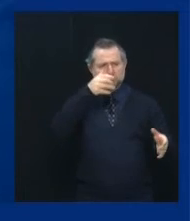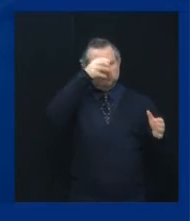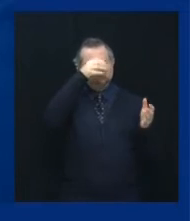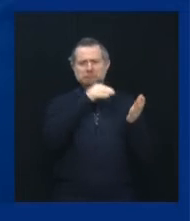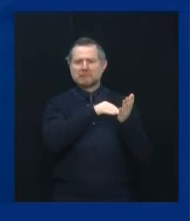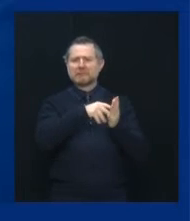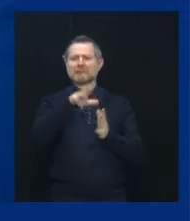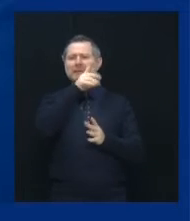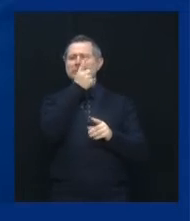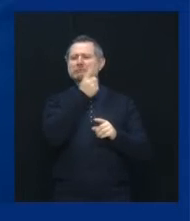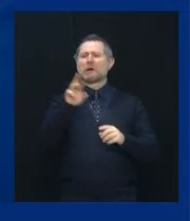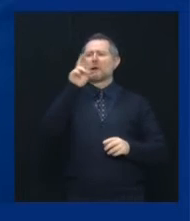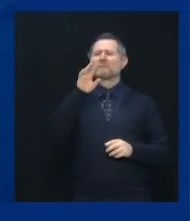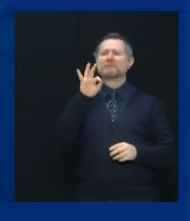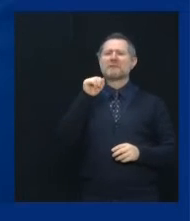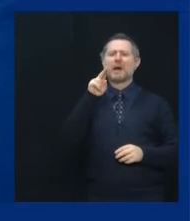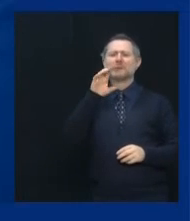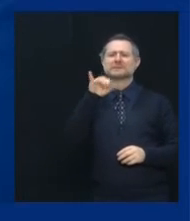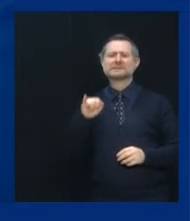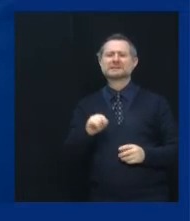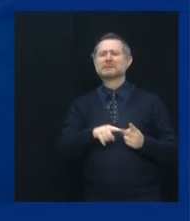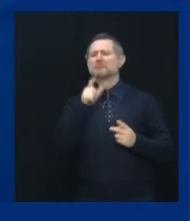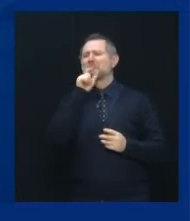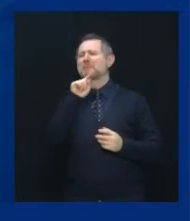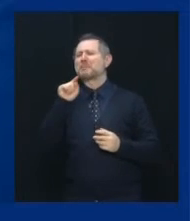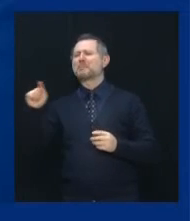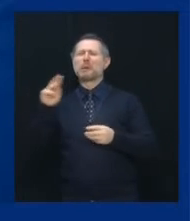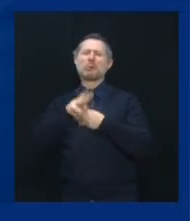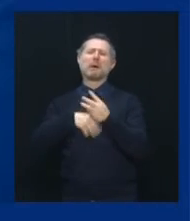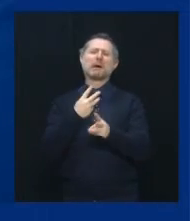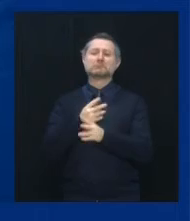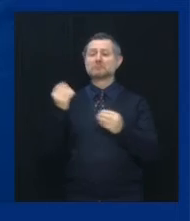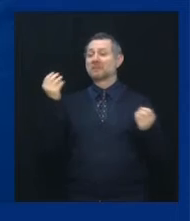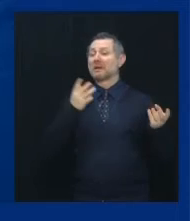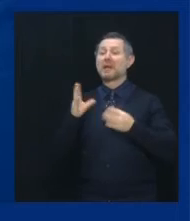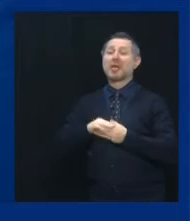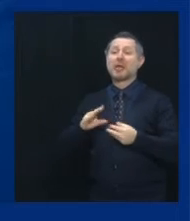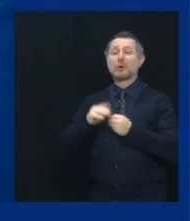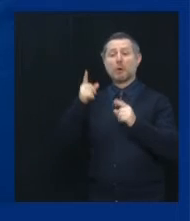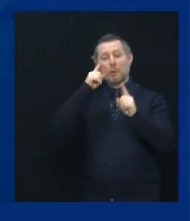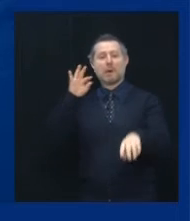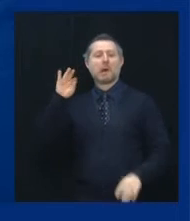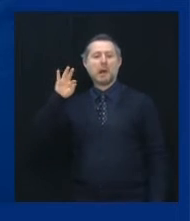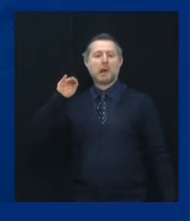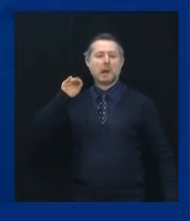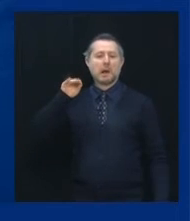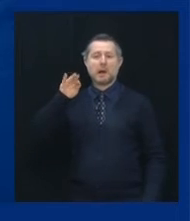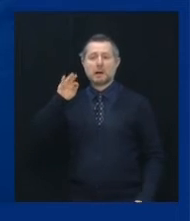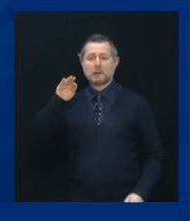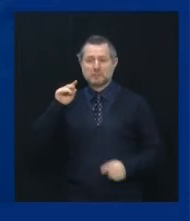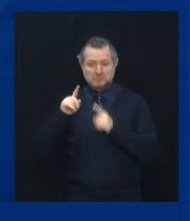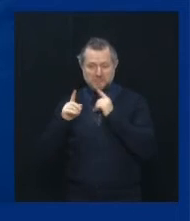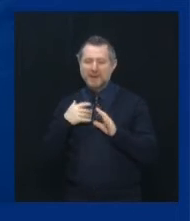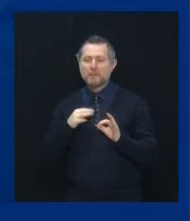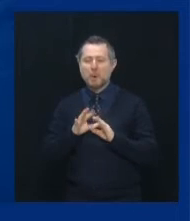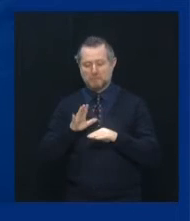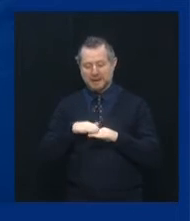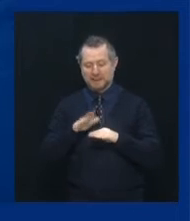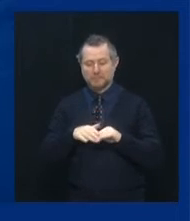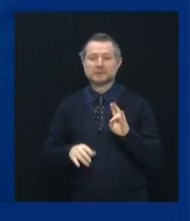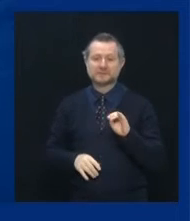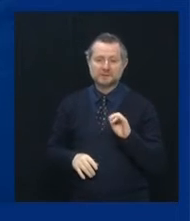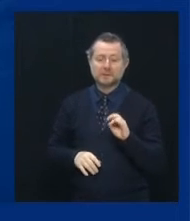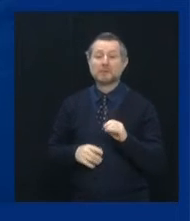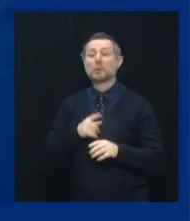world, they'll say the goal is 90%, but you have to hit at least 70%